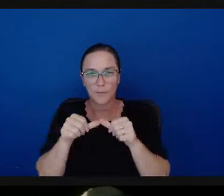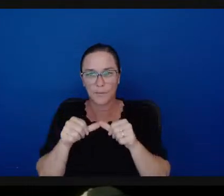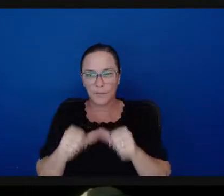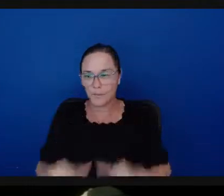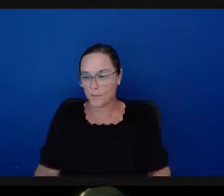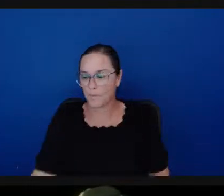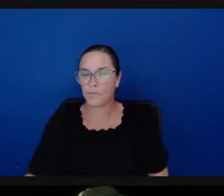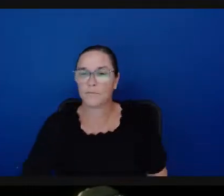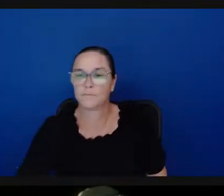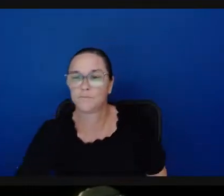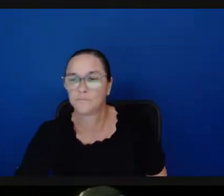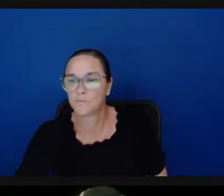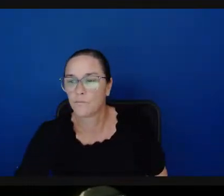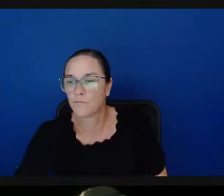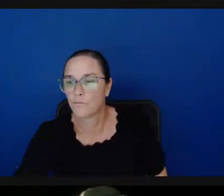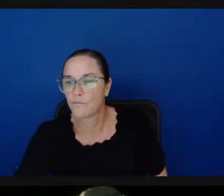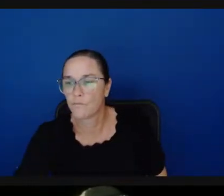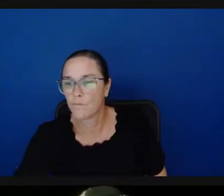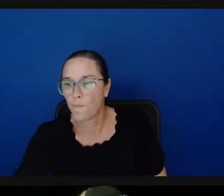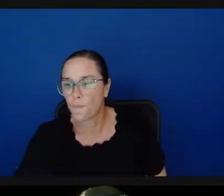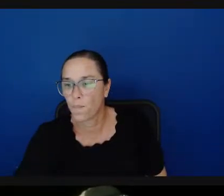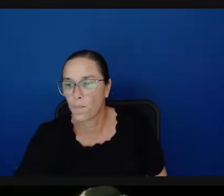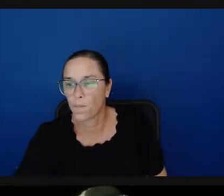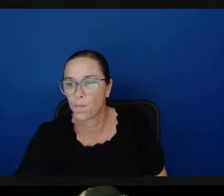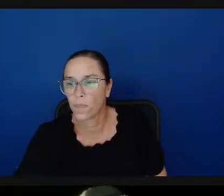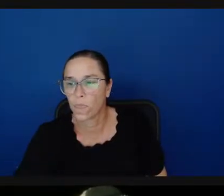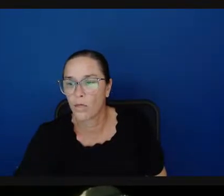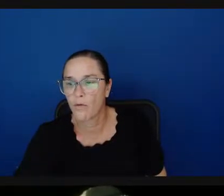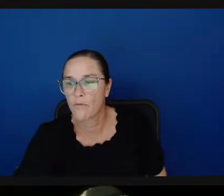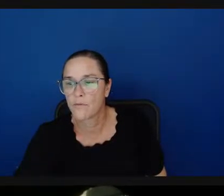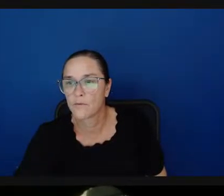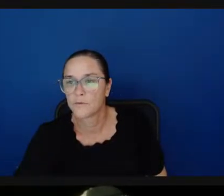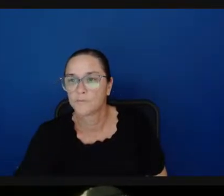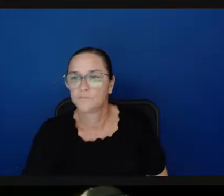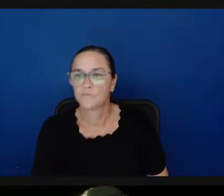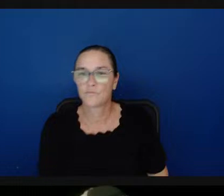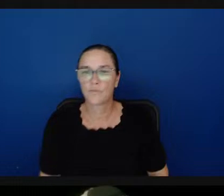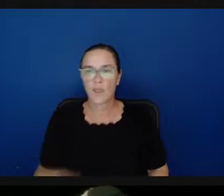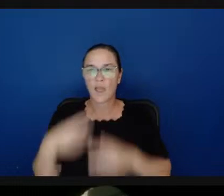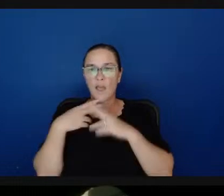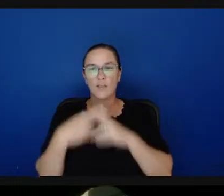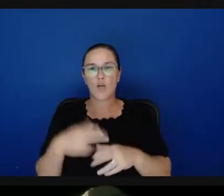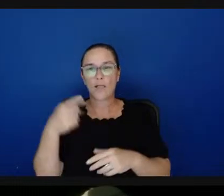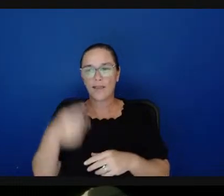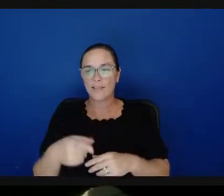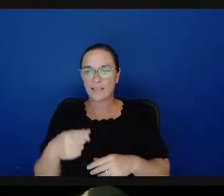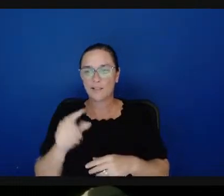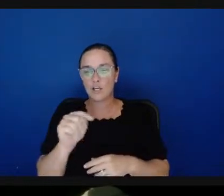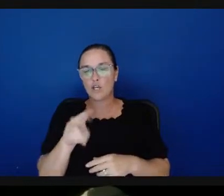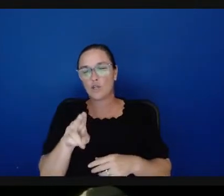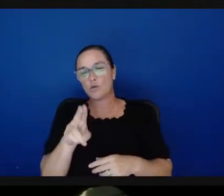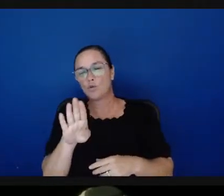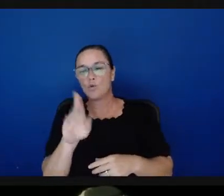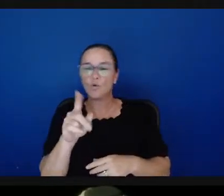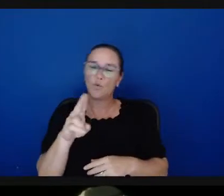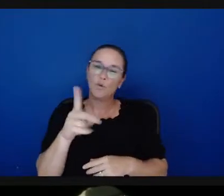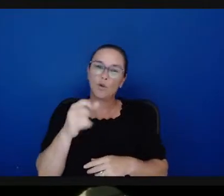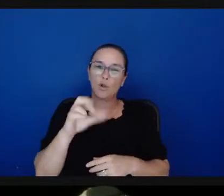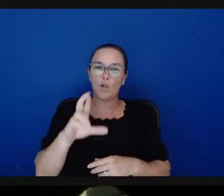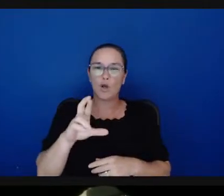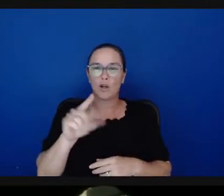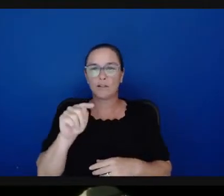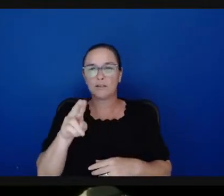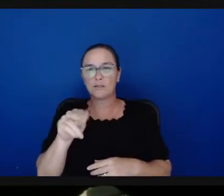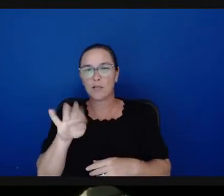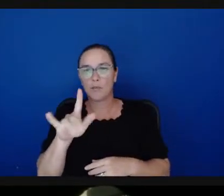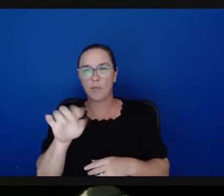And so here's an example of what they're calling a tubular tumbleweed of Pele's hair. This reached 22 inches and was 2